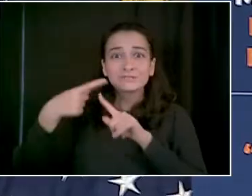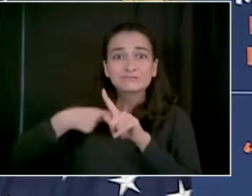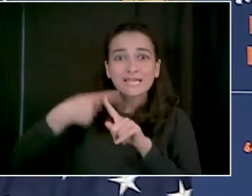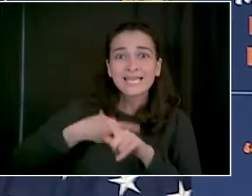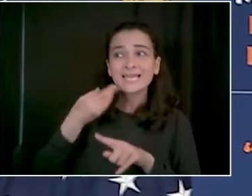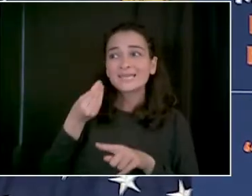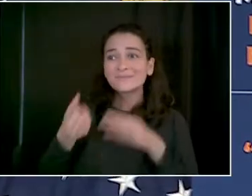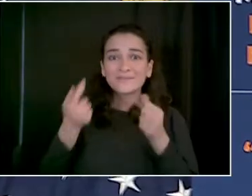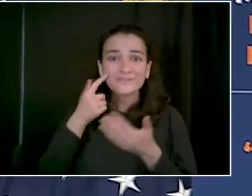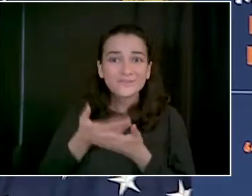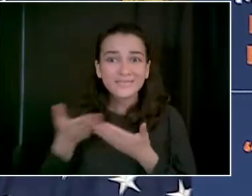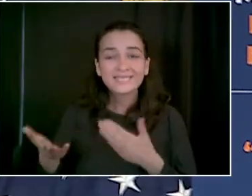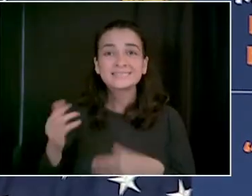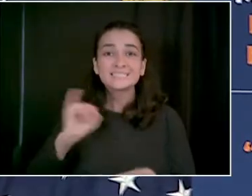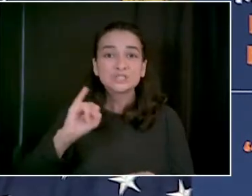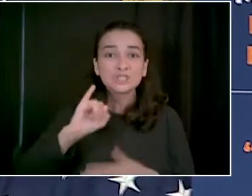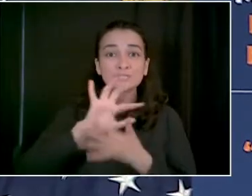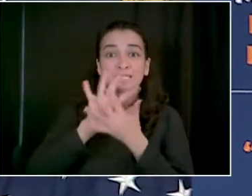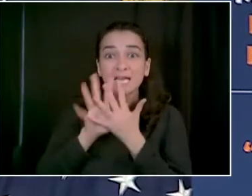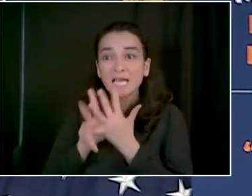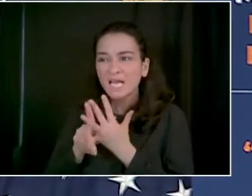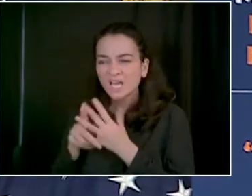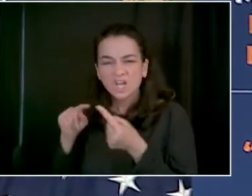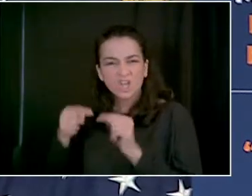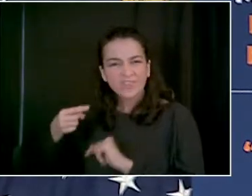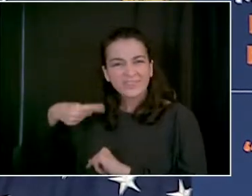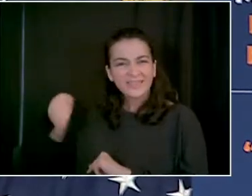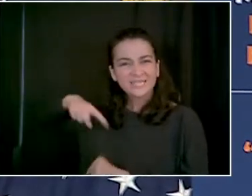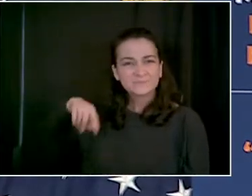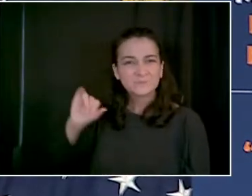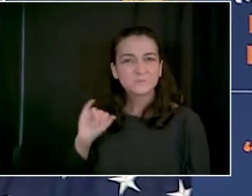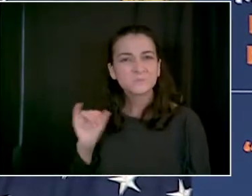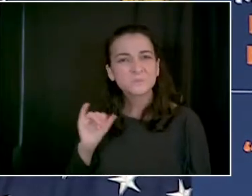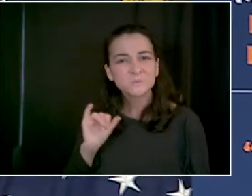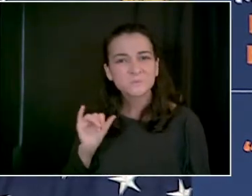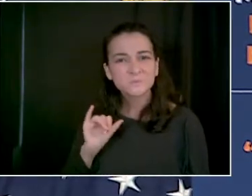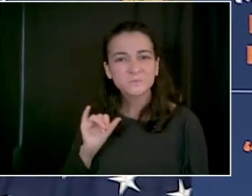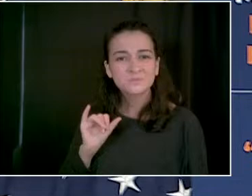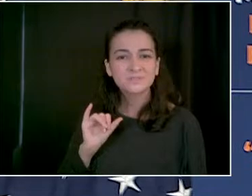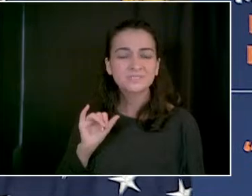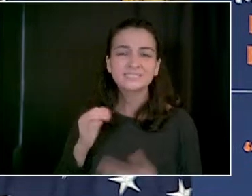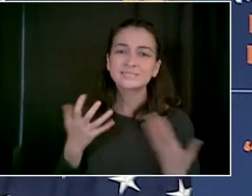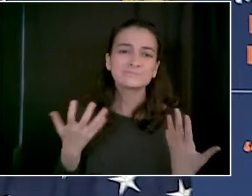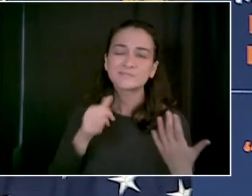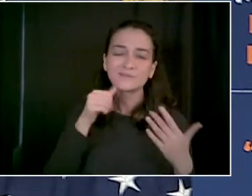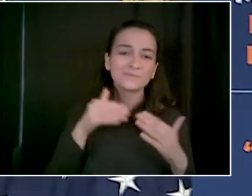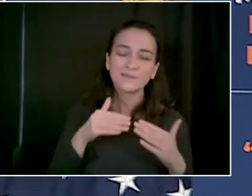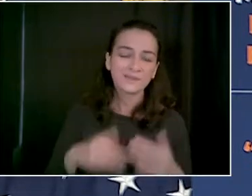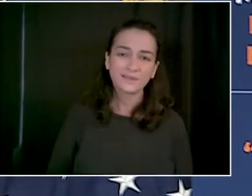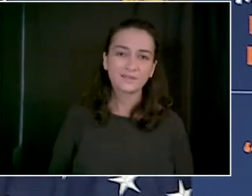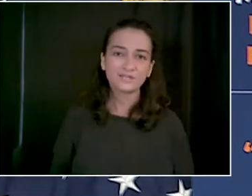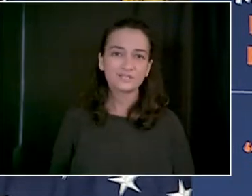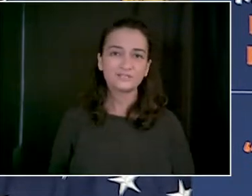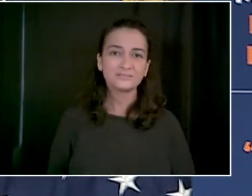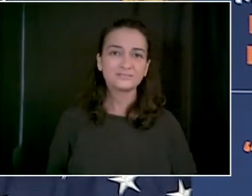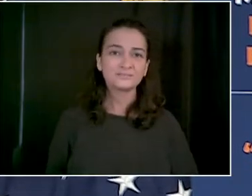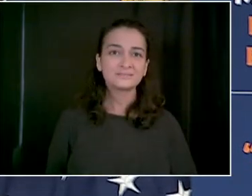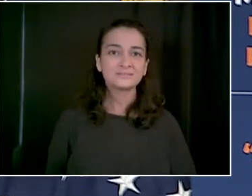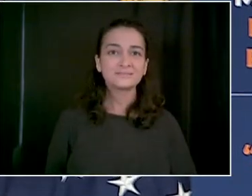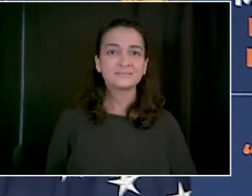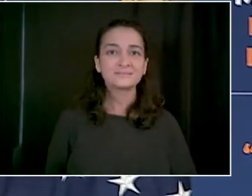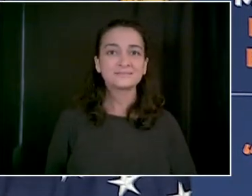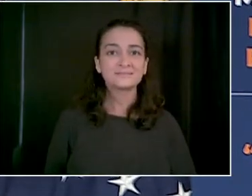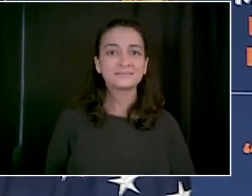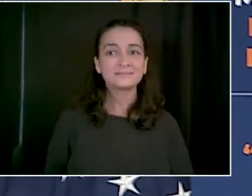saying, just give vendor license to everyone, we're not going to do that. We're going to monitor, we're going to make sure it's done correctly, and it has